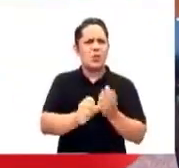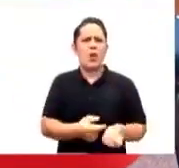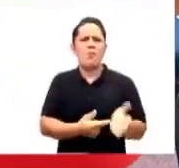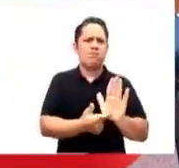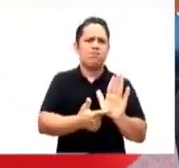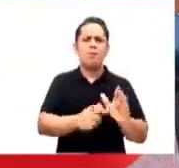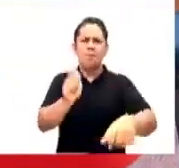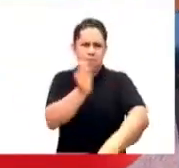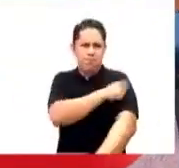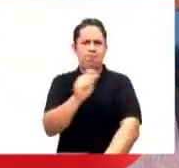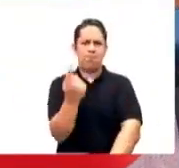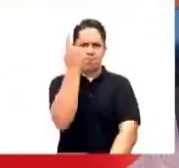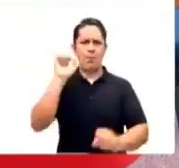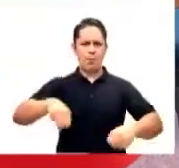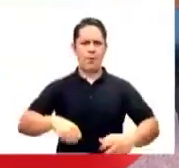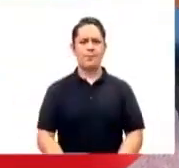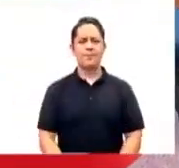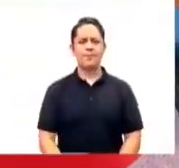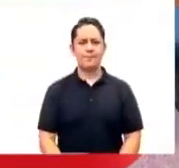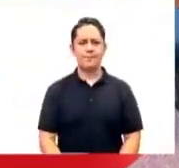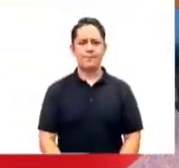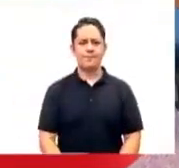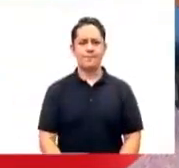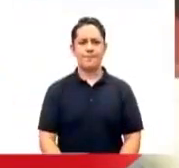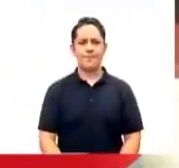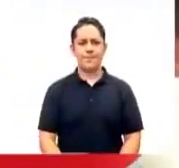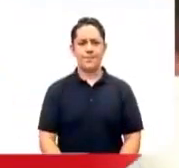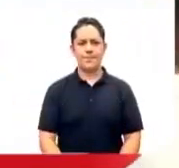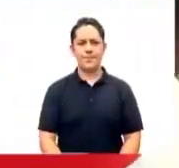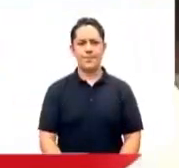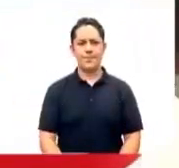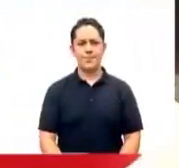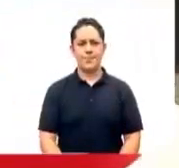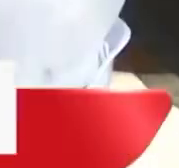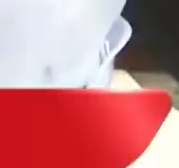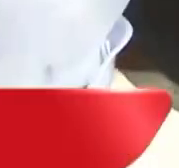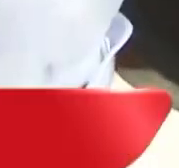received the first dose, you can also receive it by simply showing your identity card.